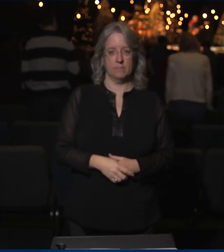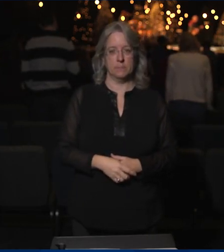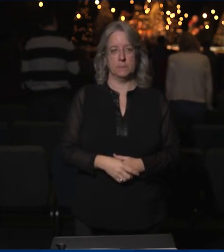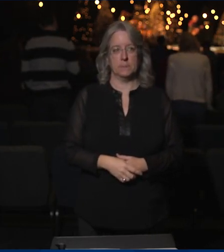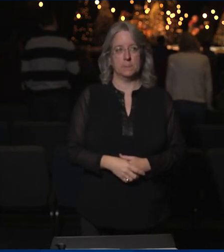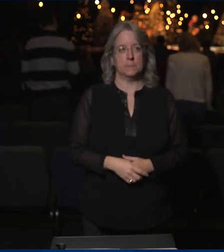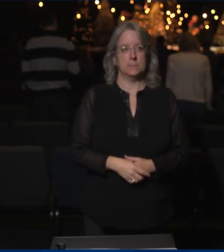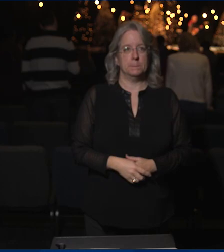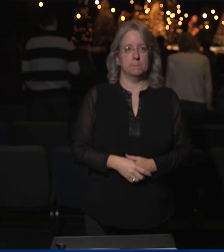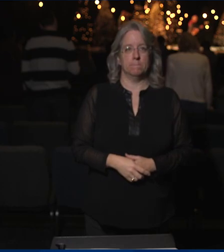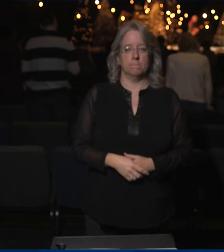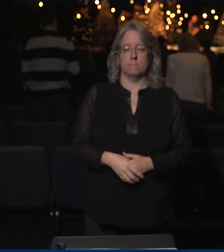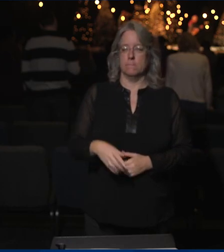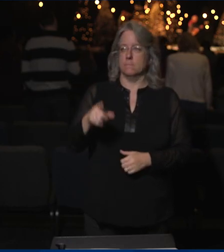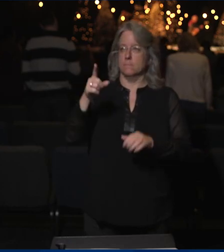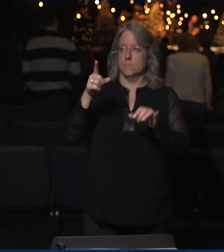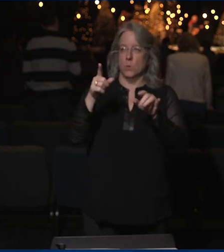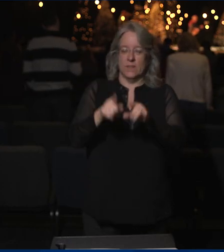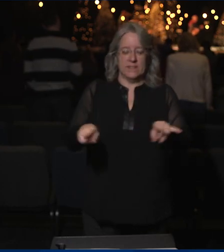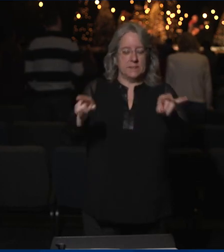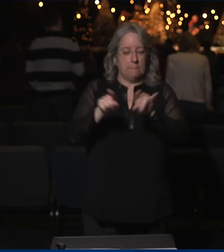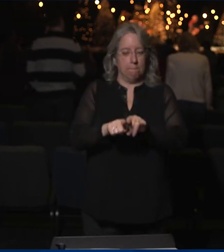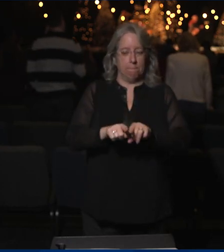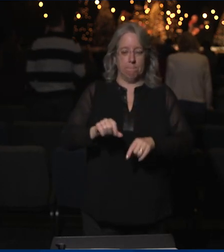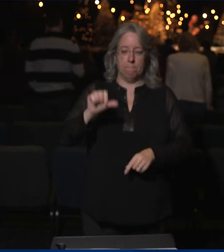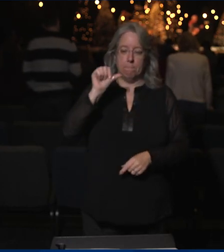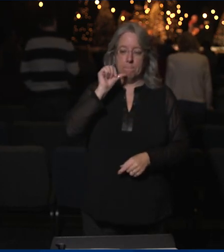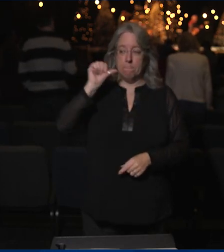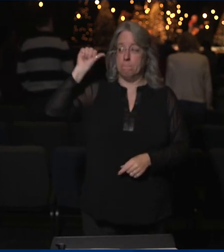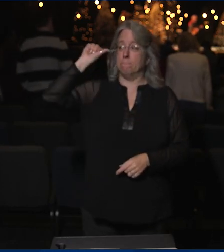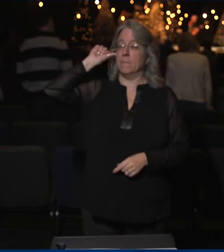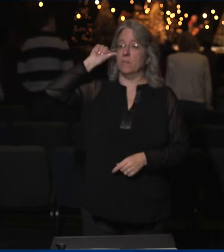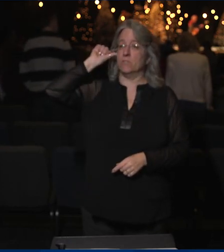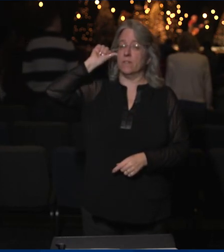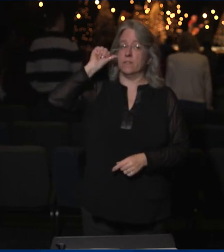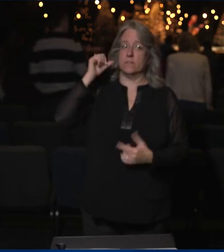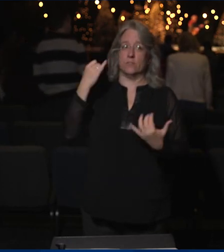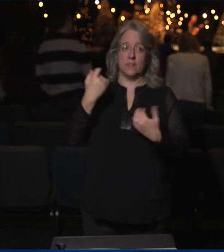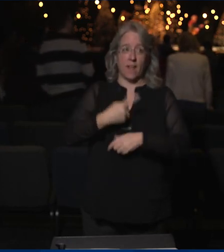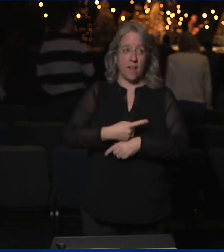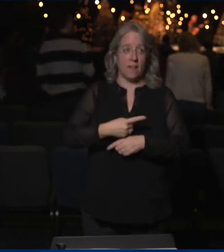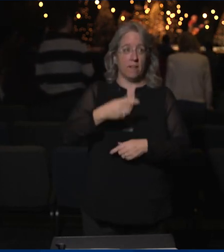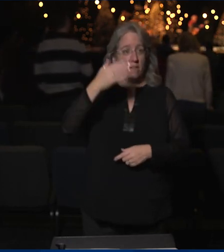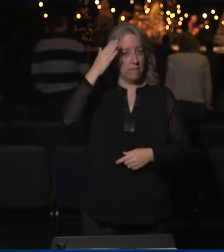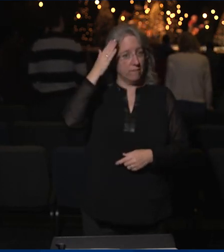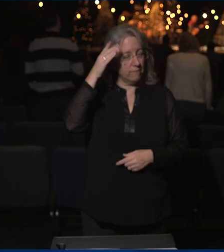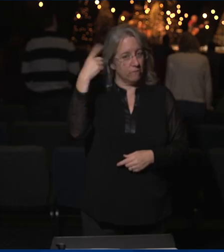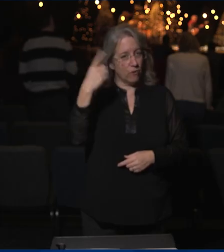that you are the same yesterday, today, and forever. Thank you, God.